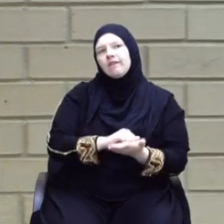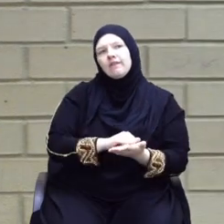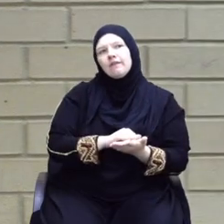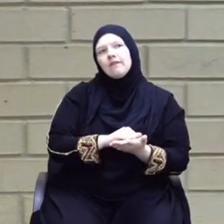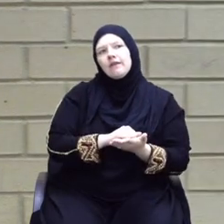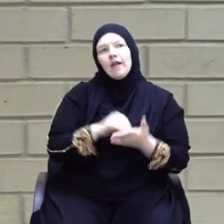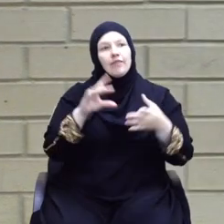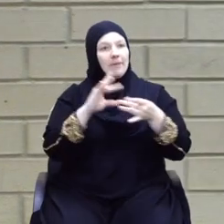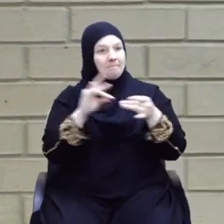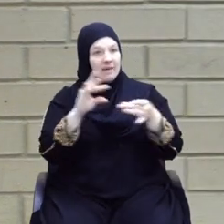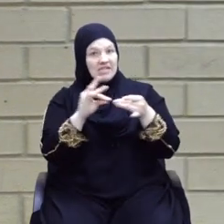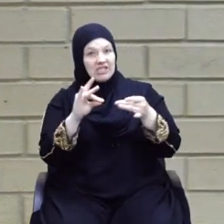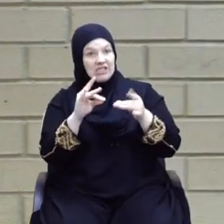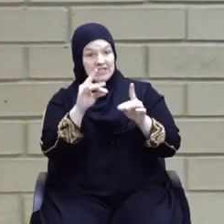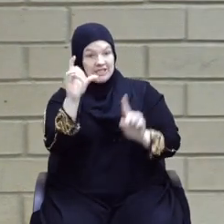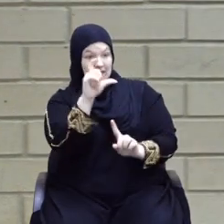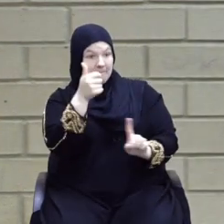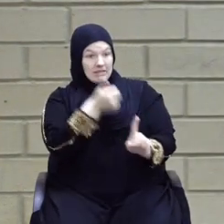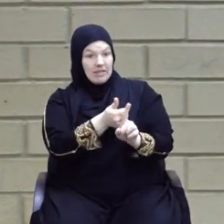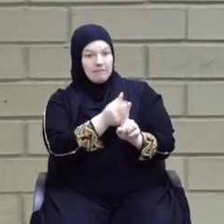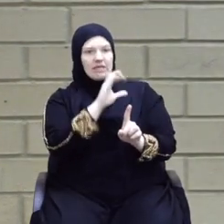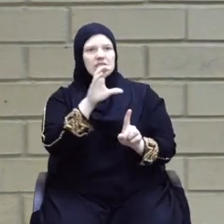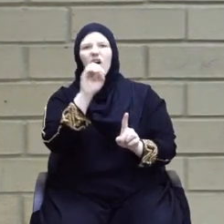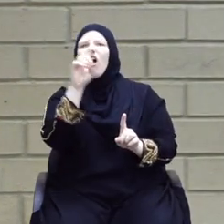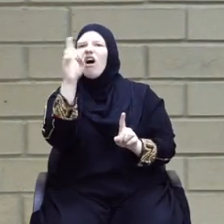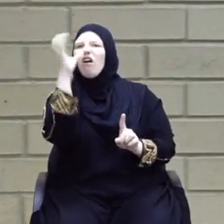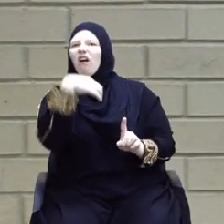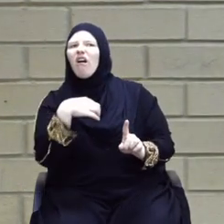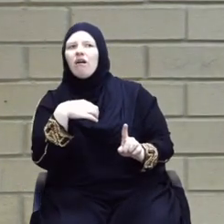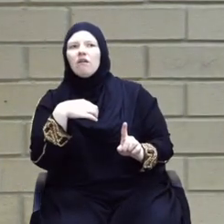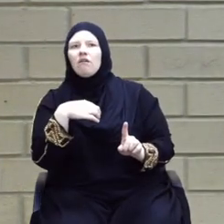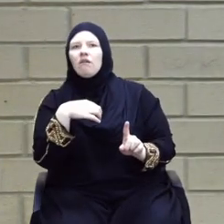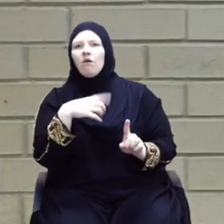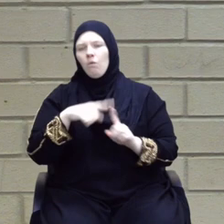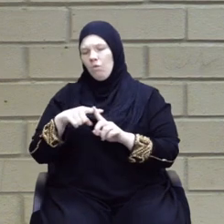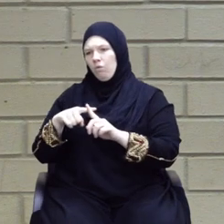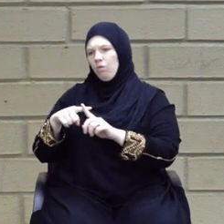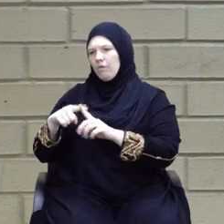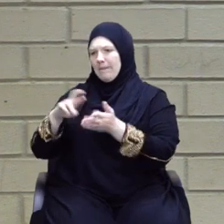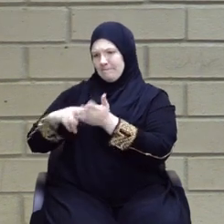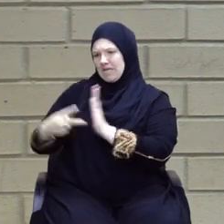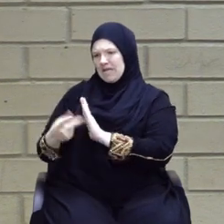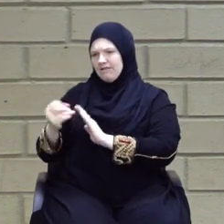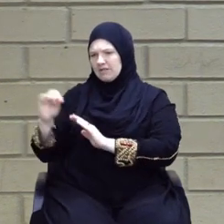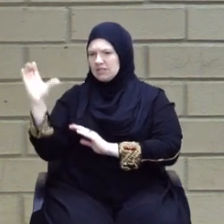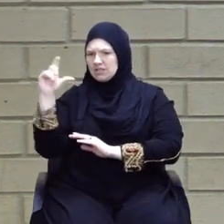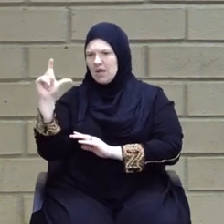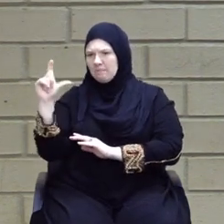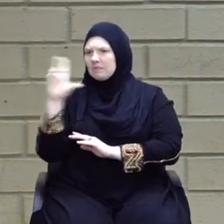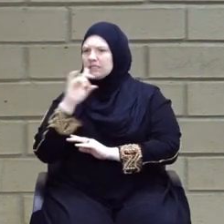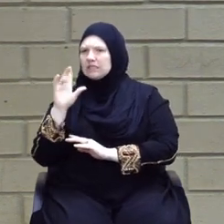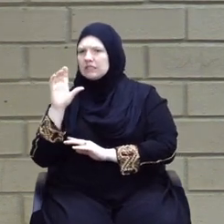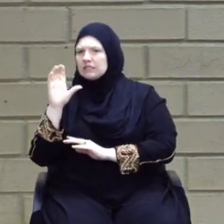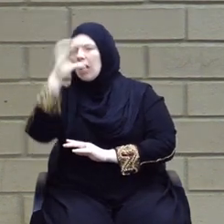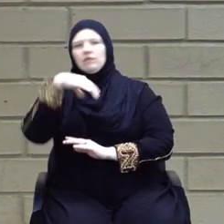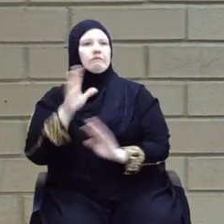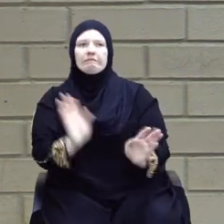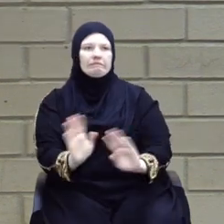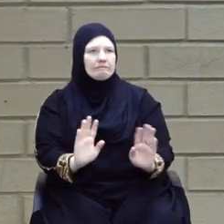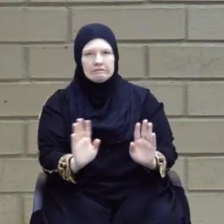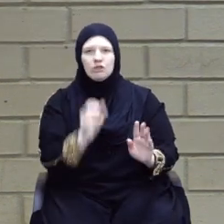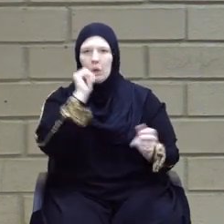the message of Islam is odd. The principles of Islam are